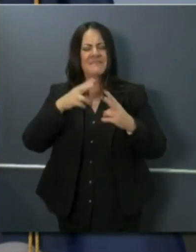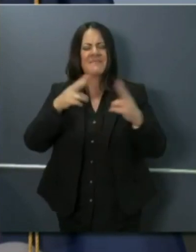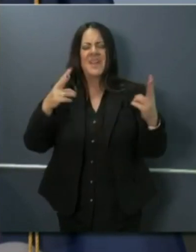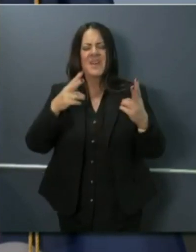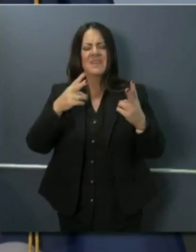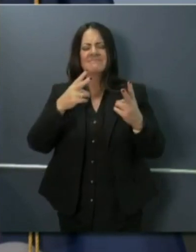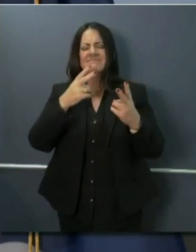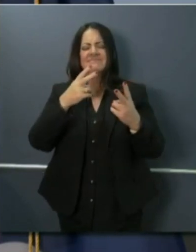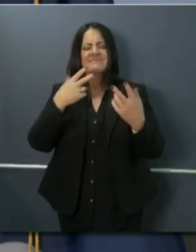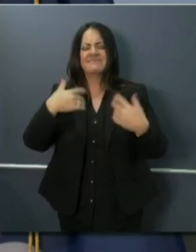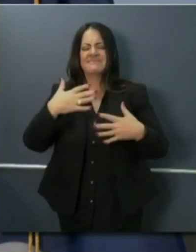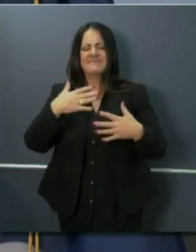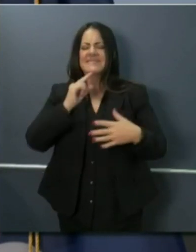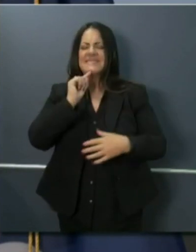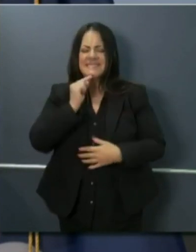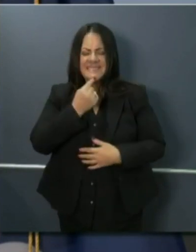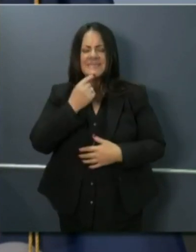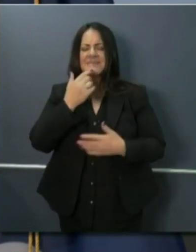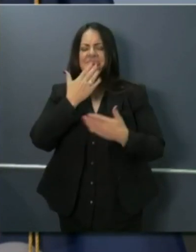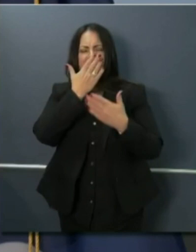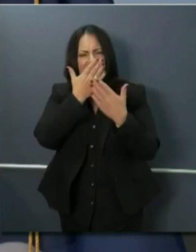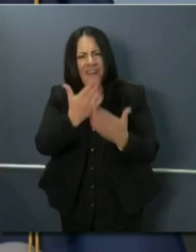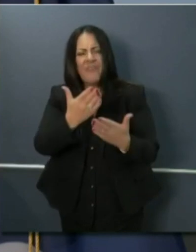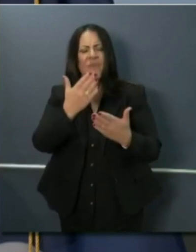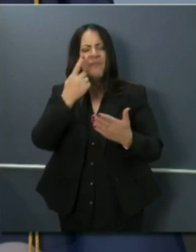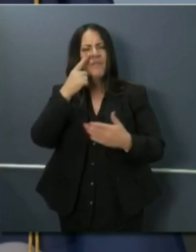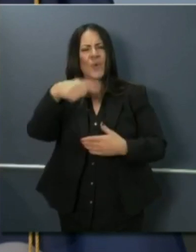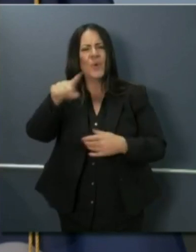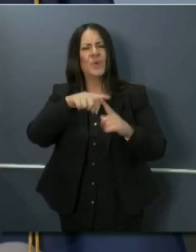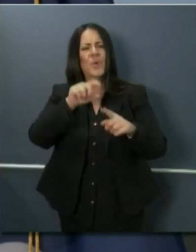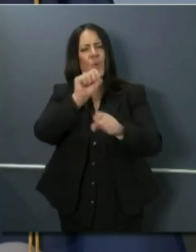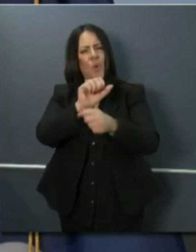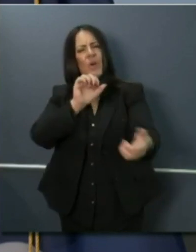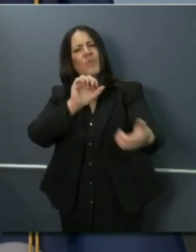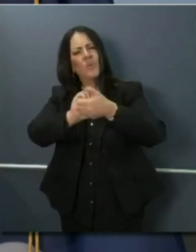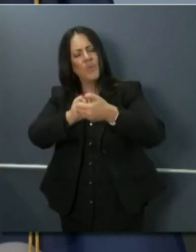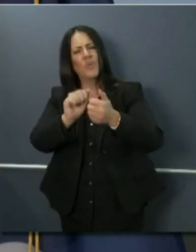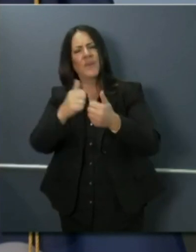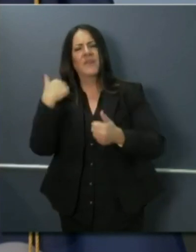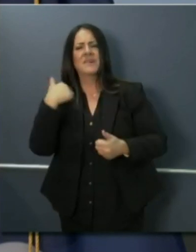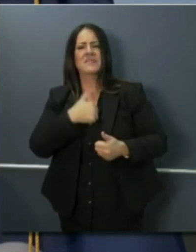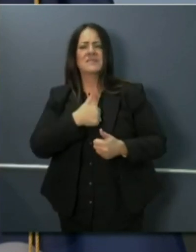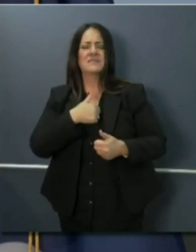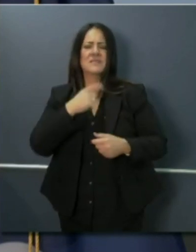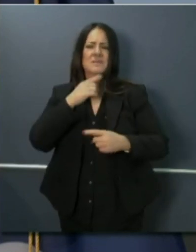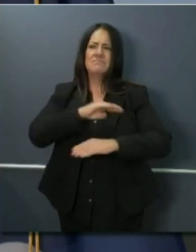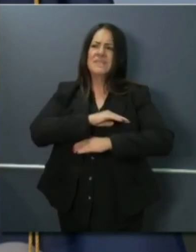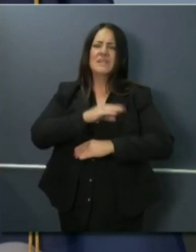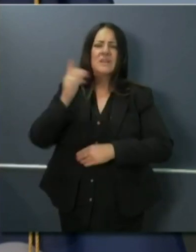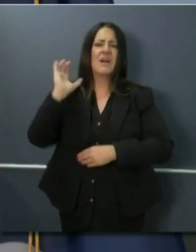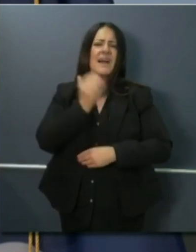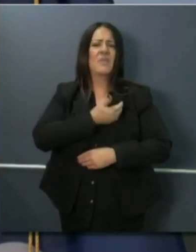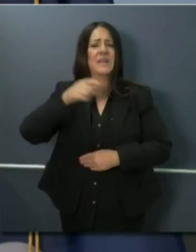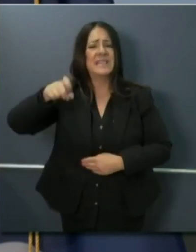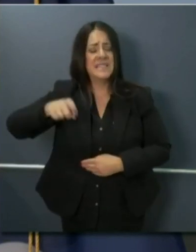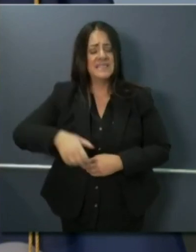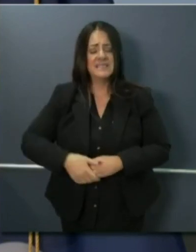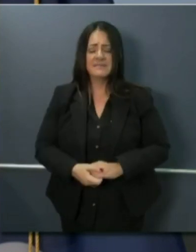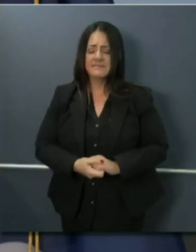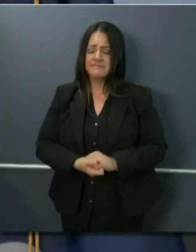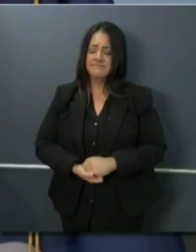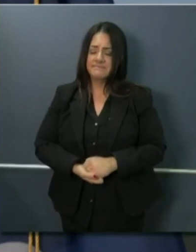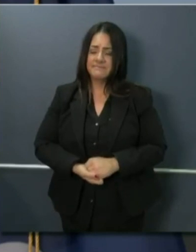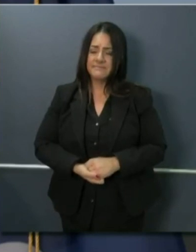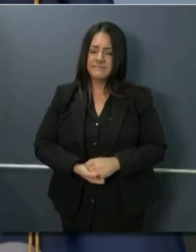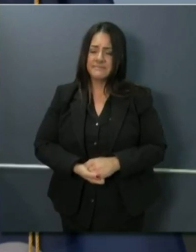deep gratitude that you're willing to work with us to meet this moment. So with that, broad strokes, that's the